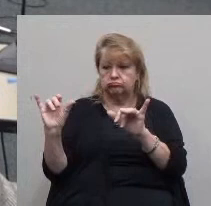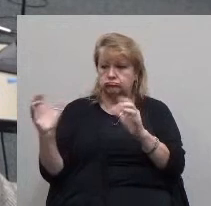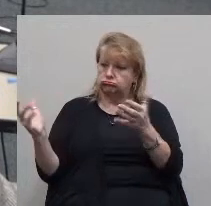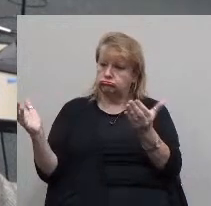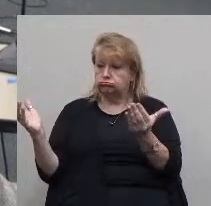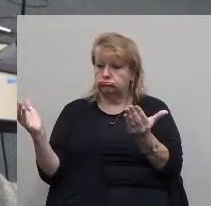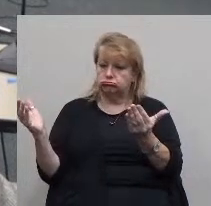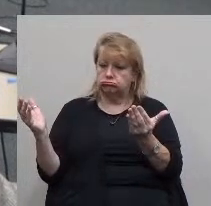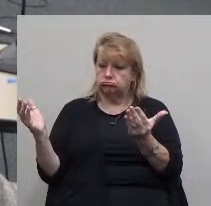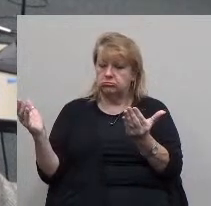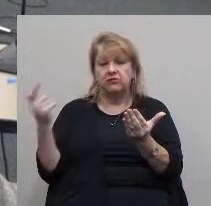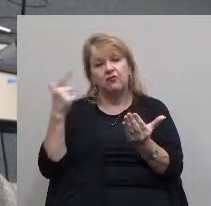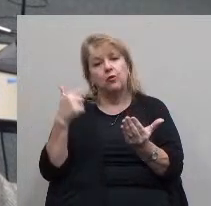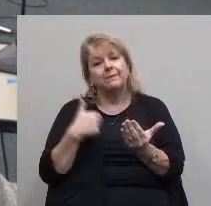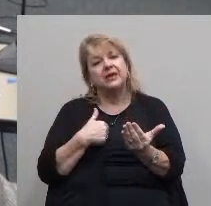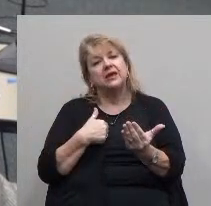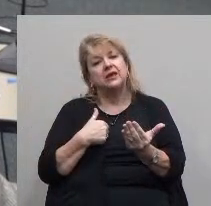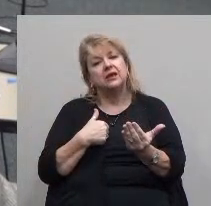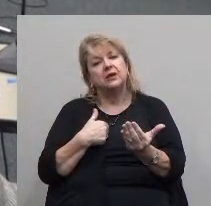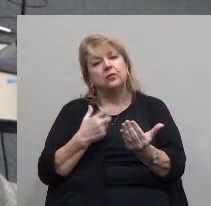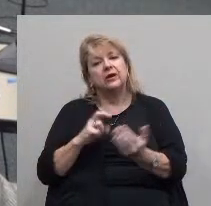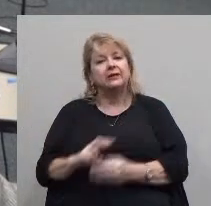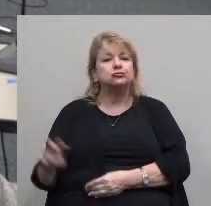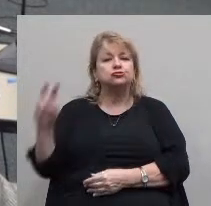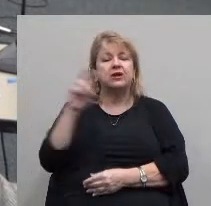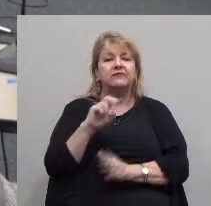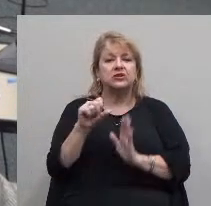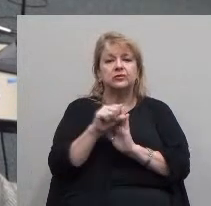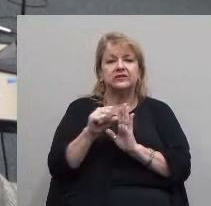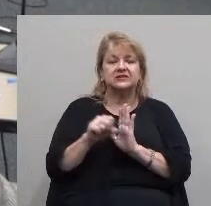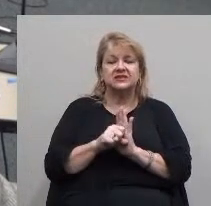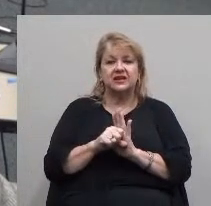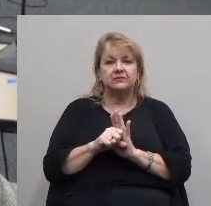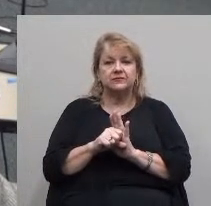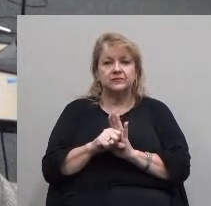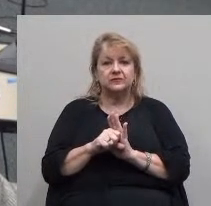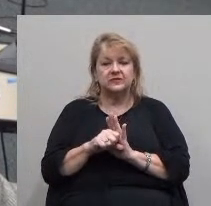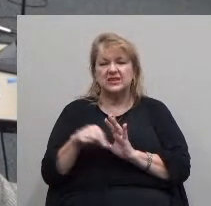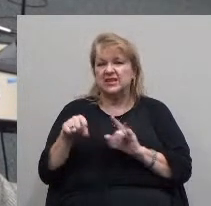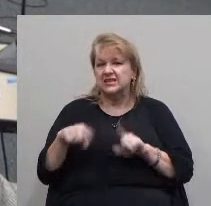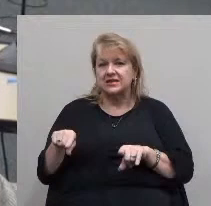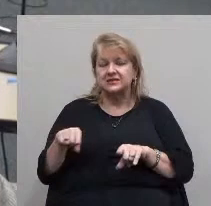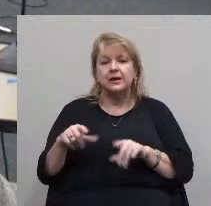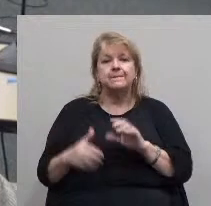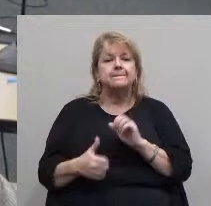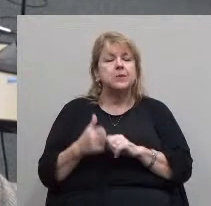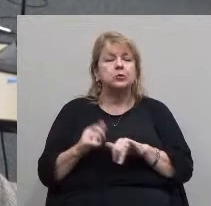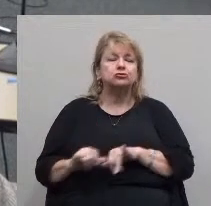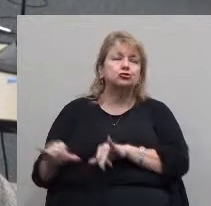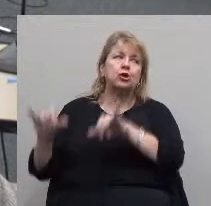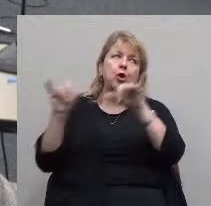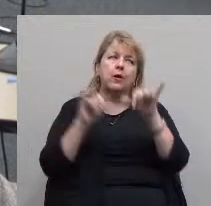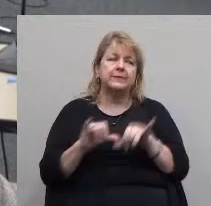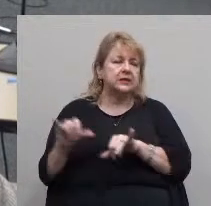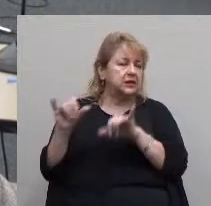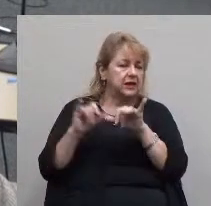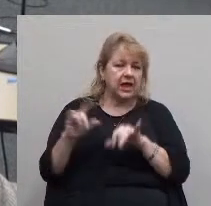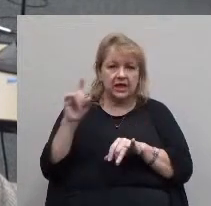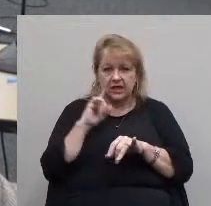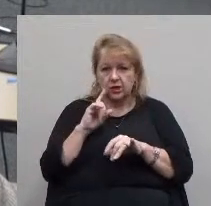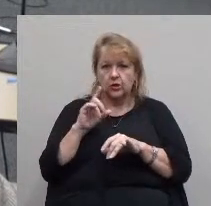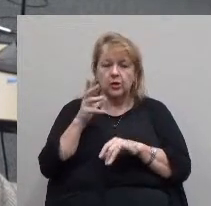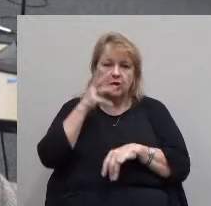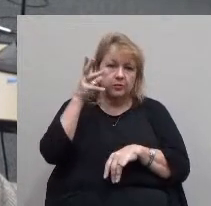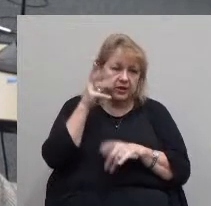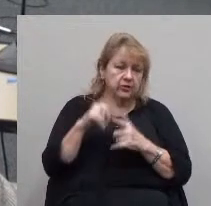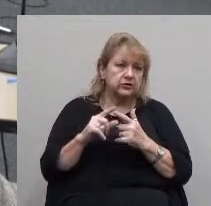so, you know, for me, whenever I'm traveling around the state, this is one of the most common things I hear in communities from parents and